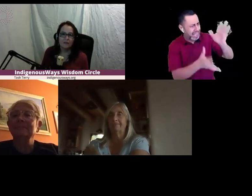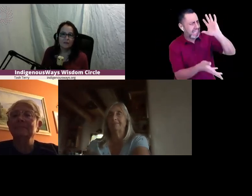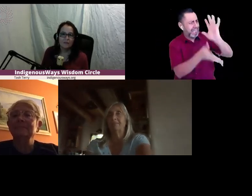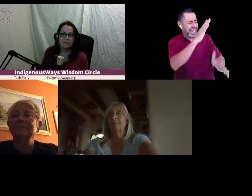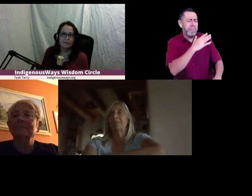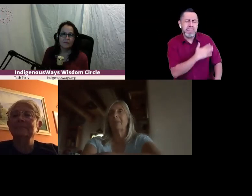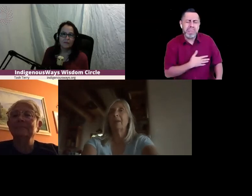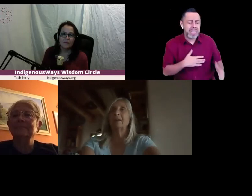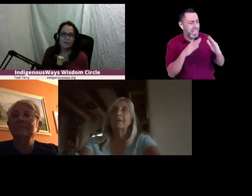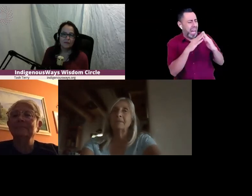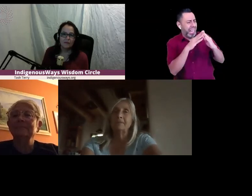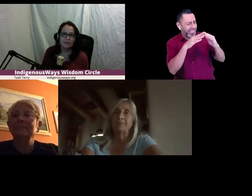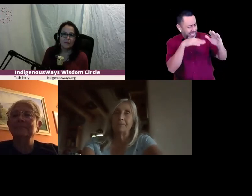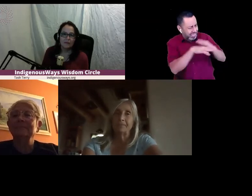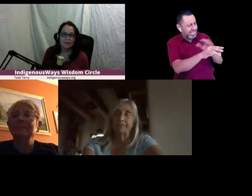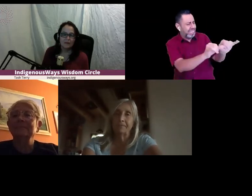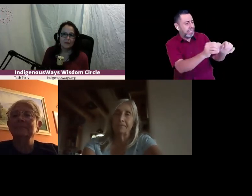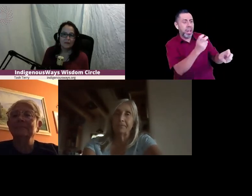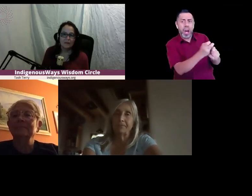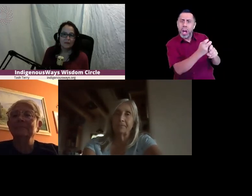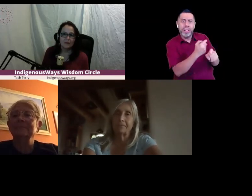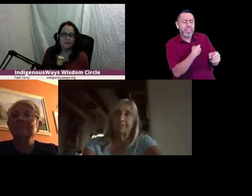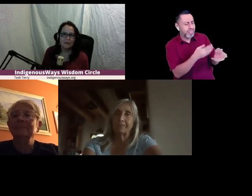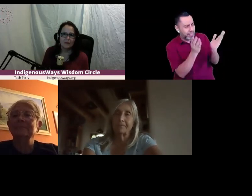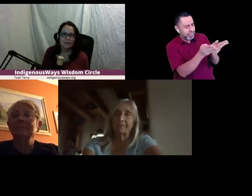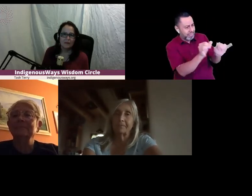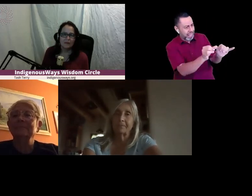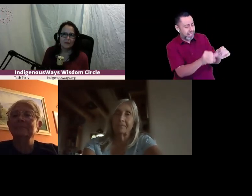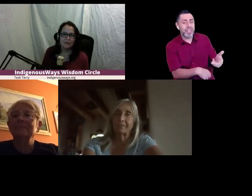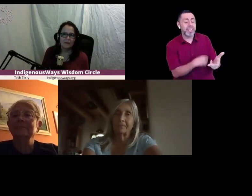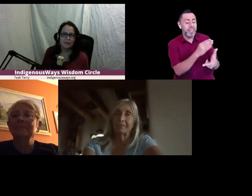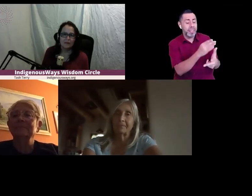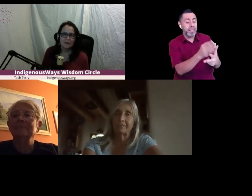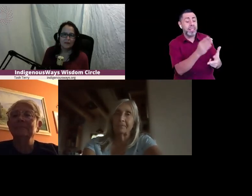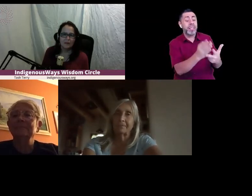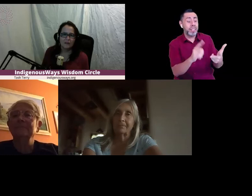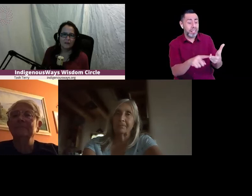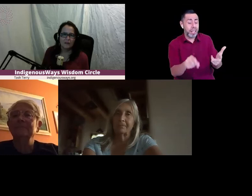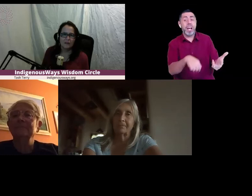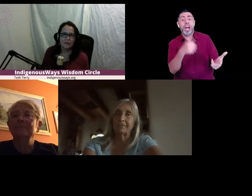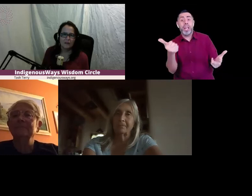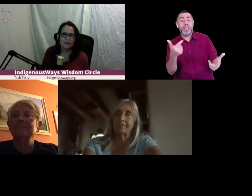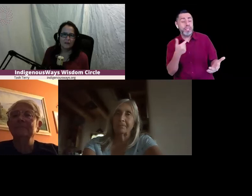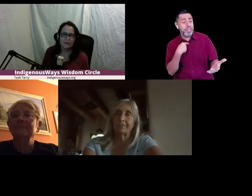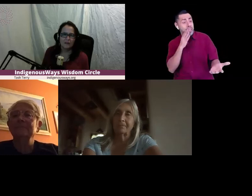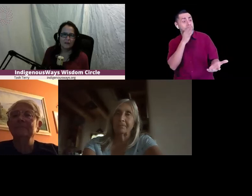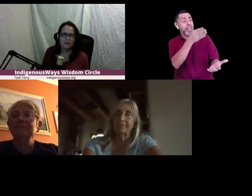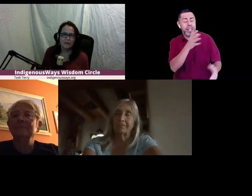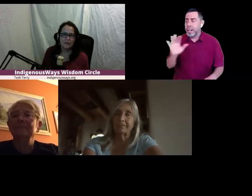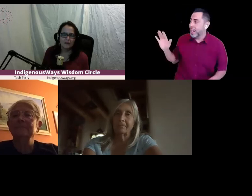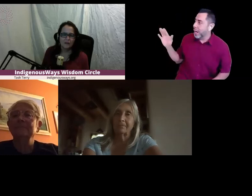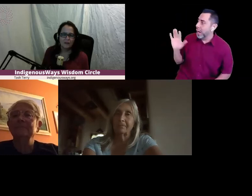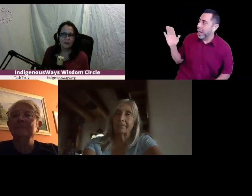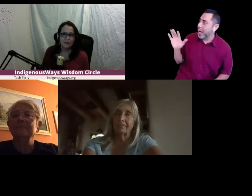then at another home, it was, can you reschedule my appointment? And it's like,